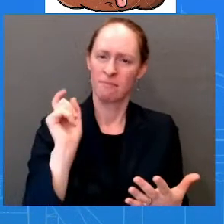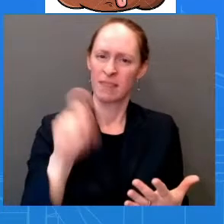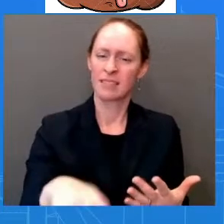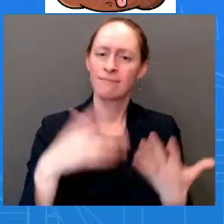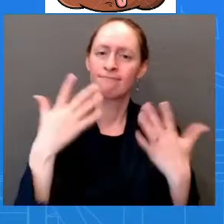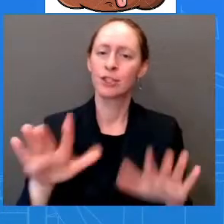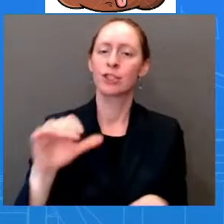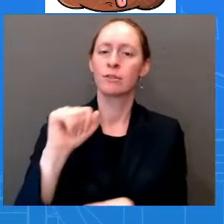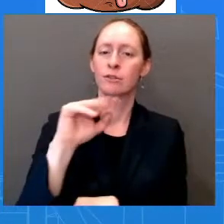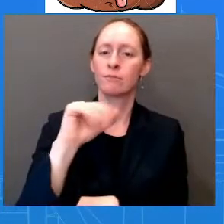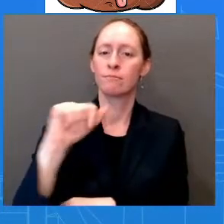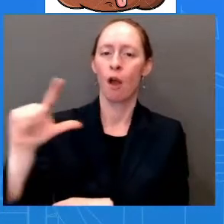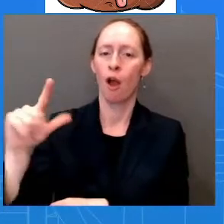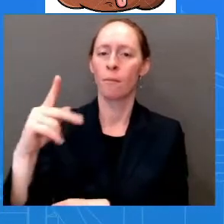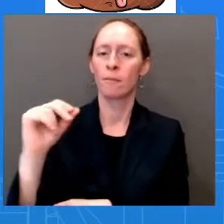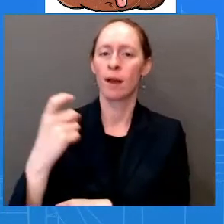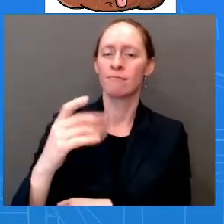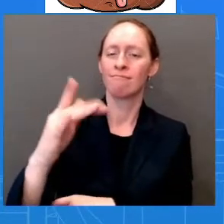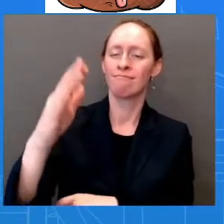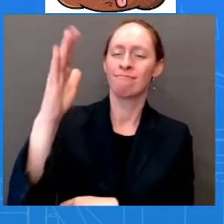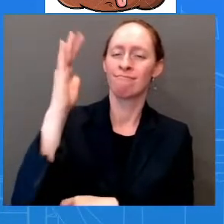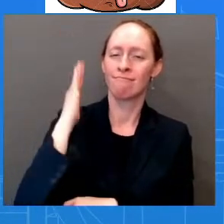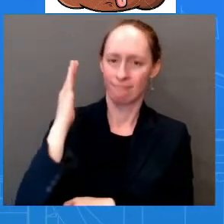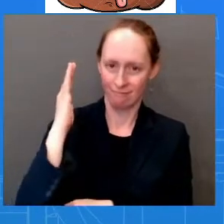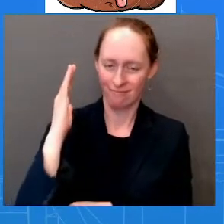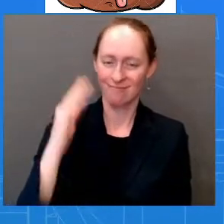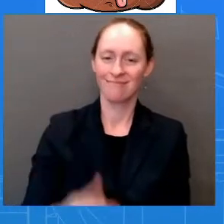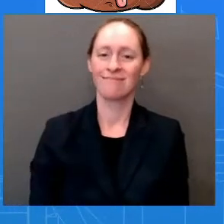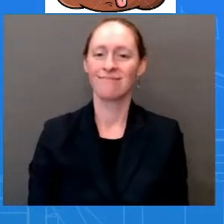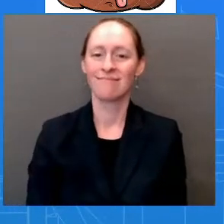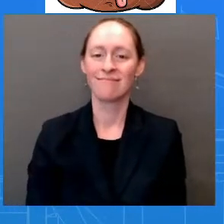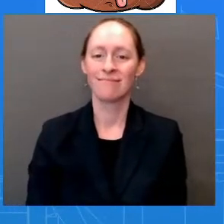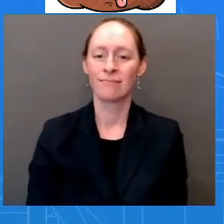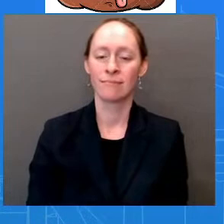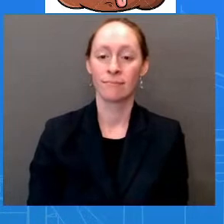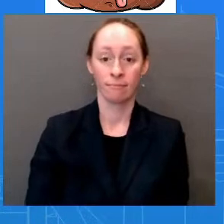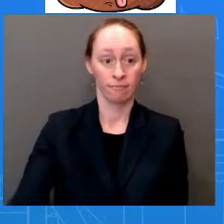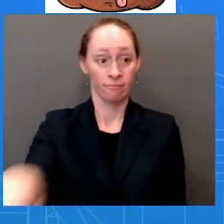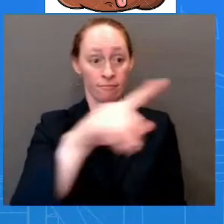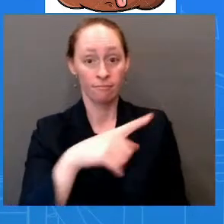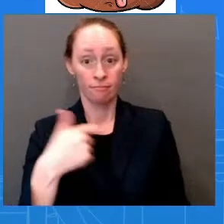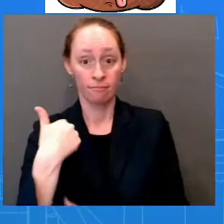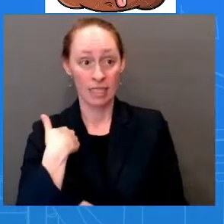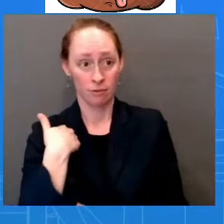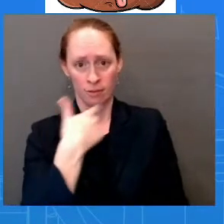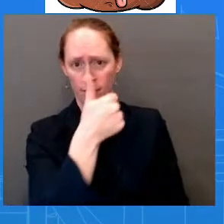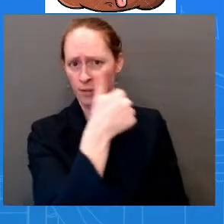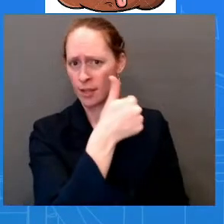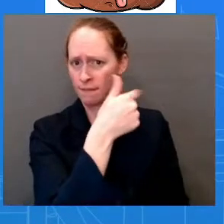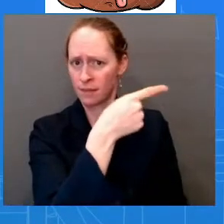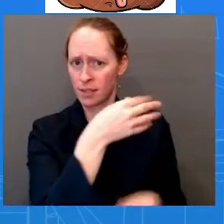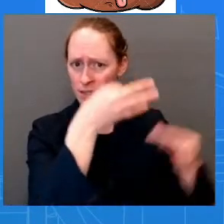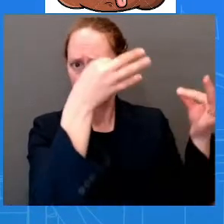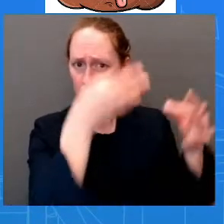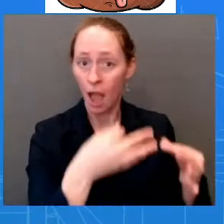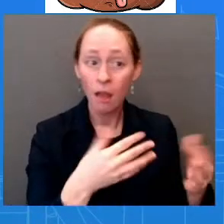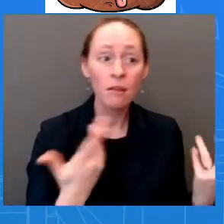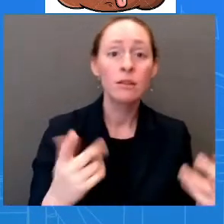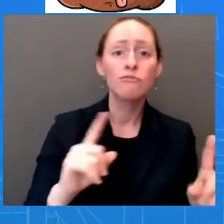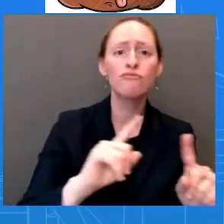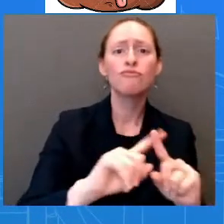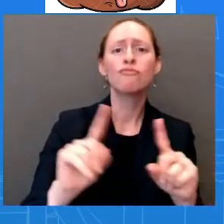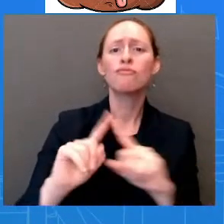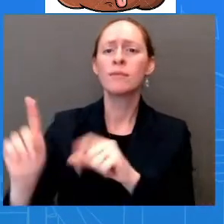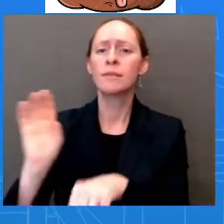force. This is a decision up to our military leaders. Individual employers can make these decisions. So we've had a long history of this,